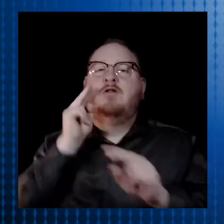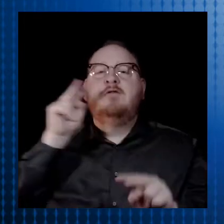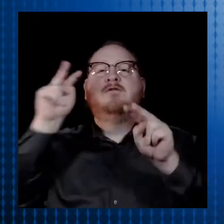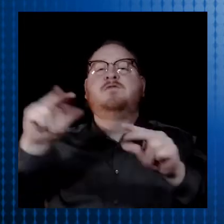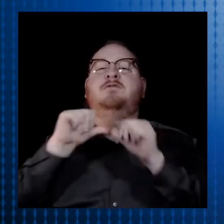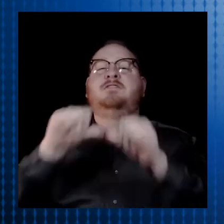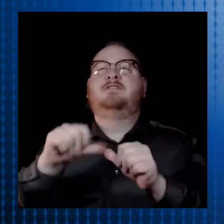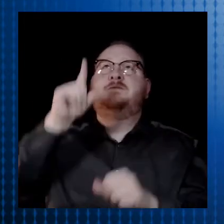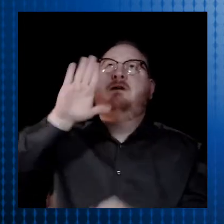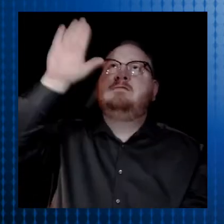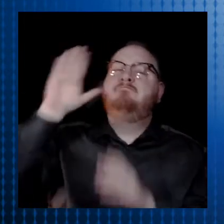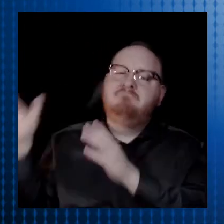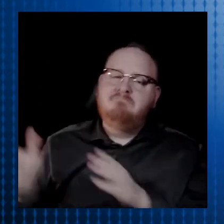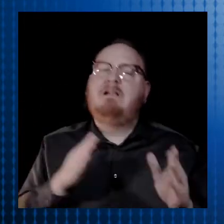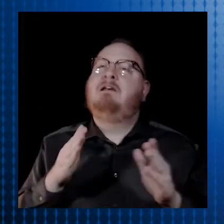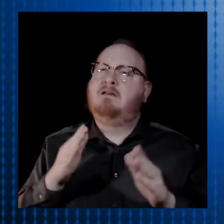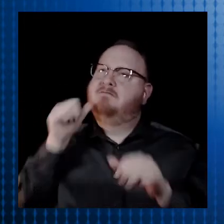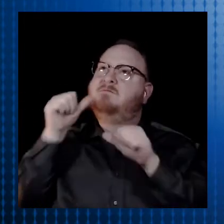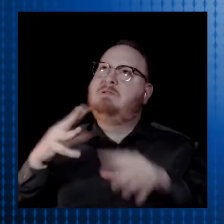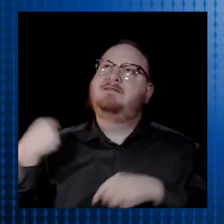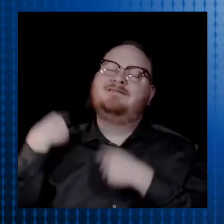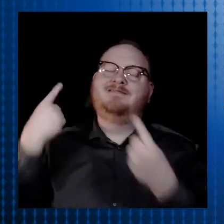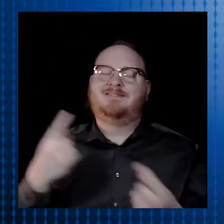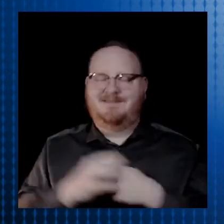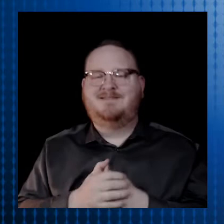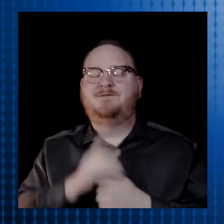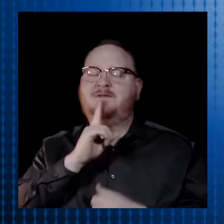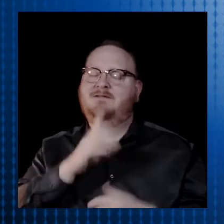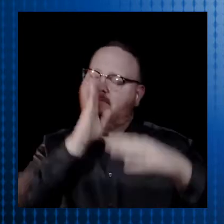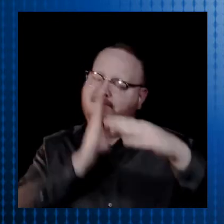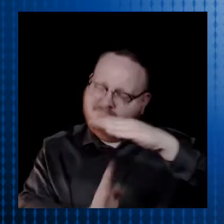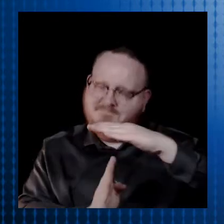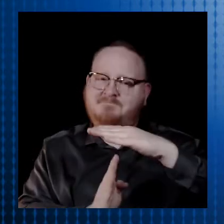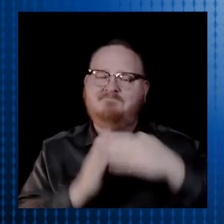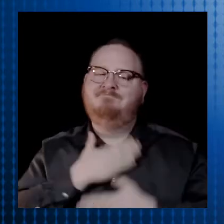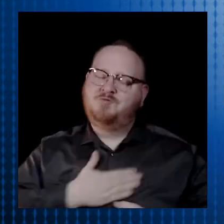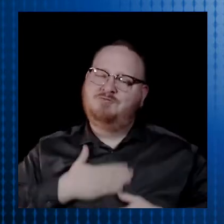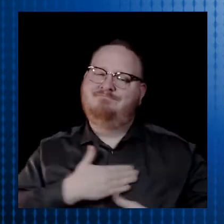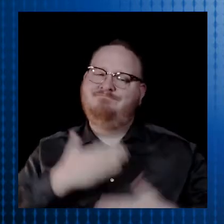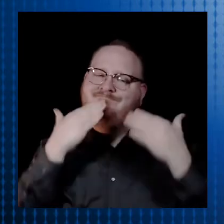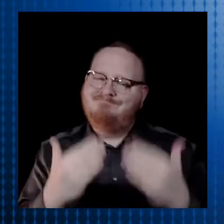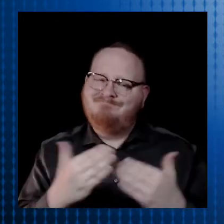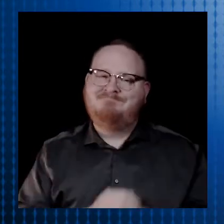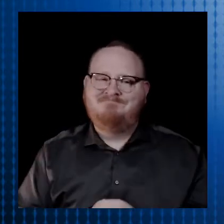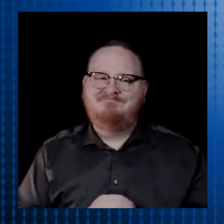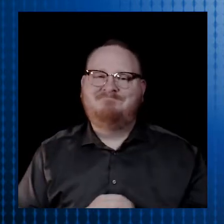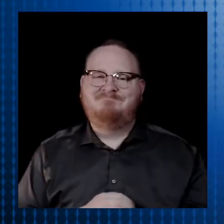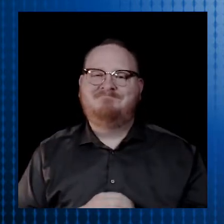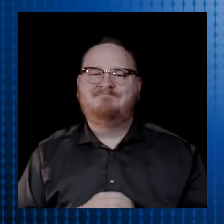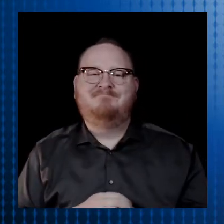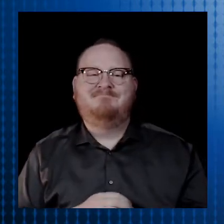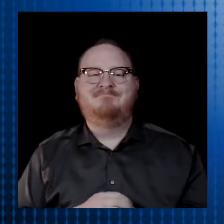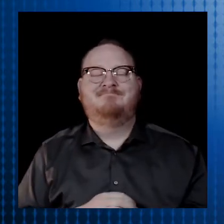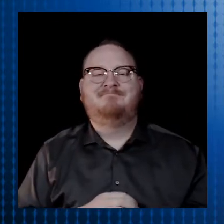has blessed me with for many years to come. I am humbled and appreciative. Thank you so very much.